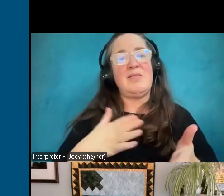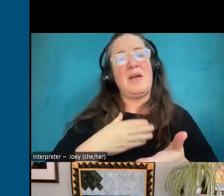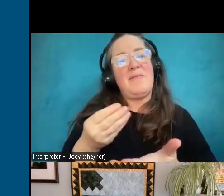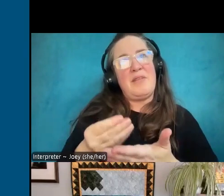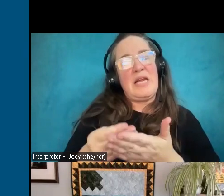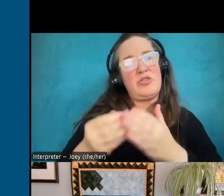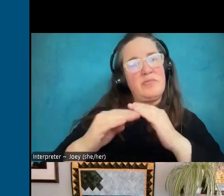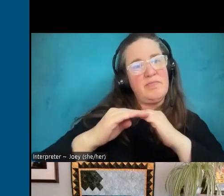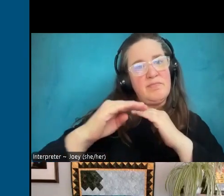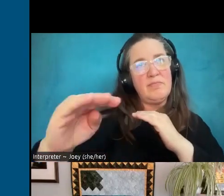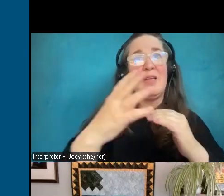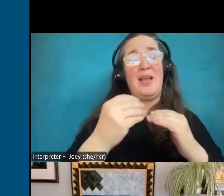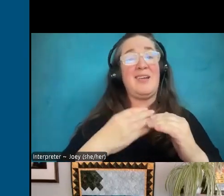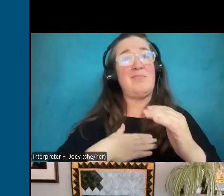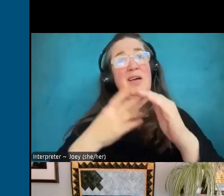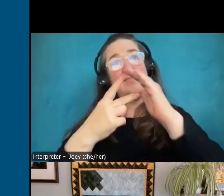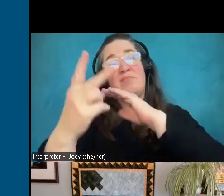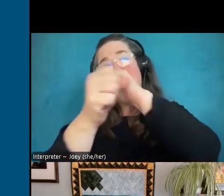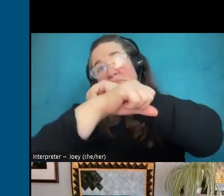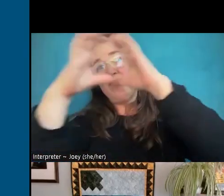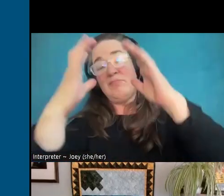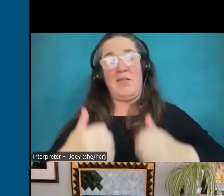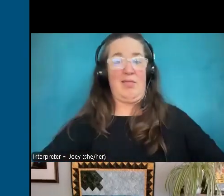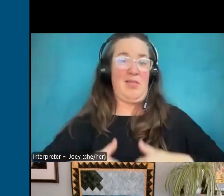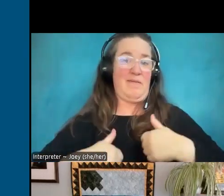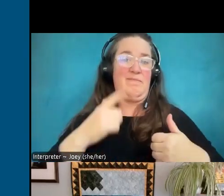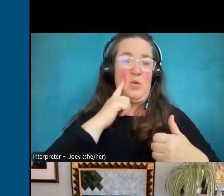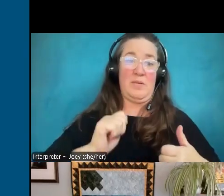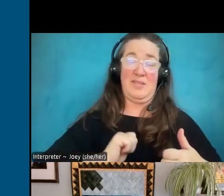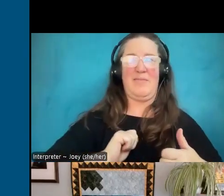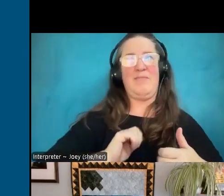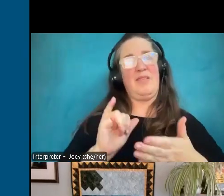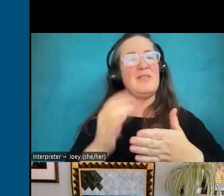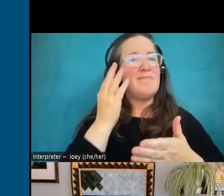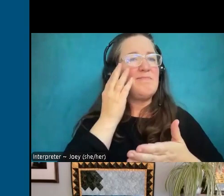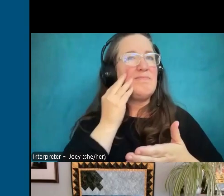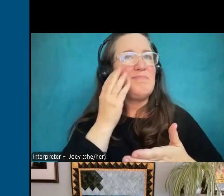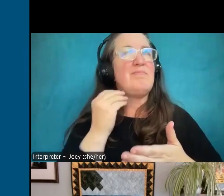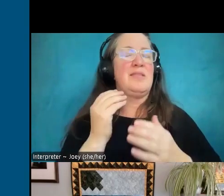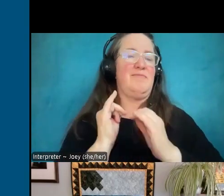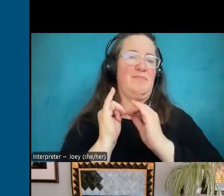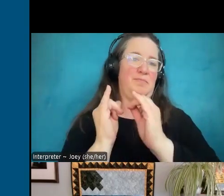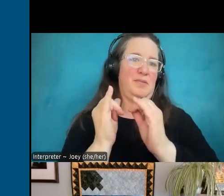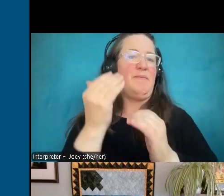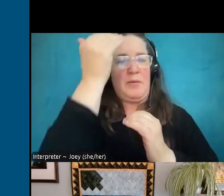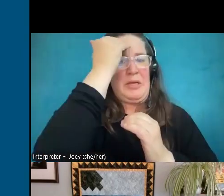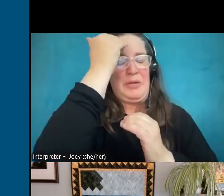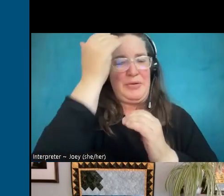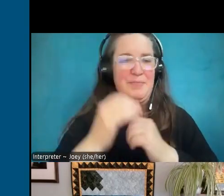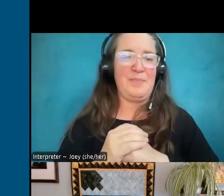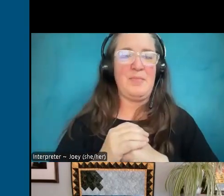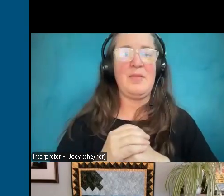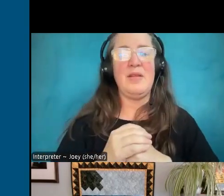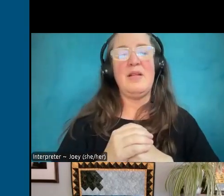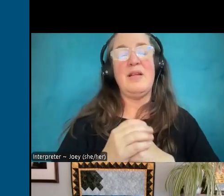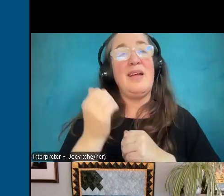myself, which I think is a familiar statement in this room today. And every day then and now was fluctuating